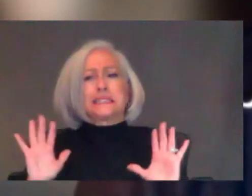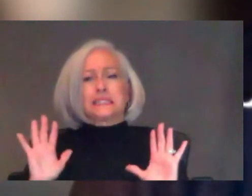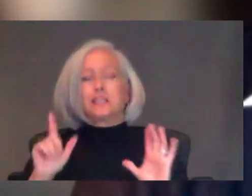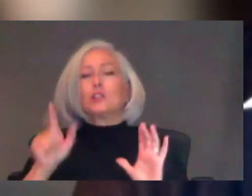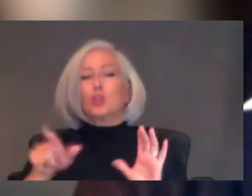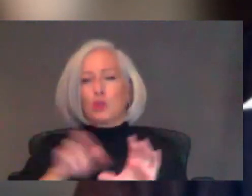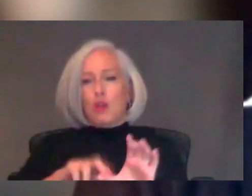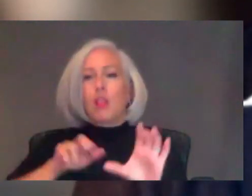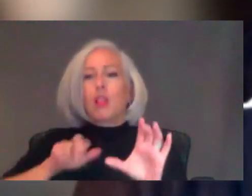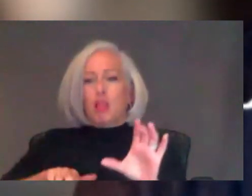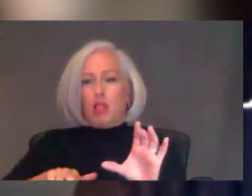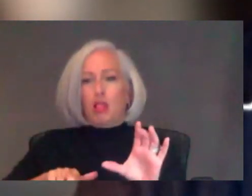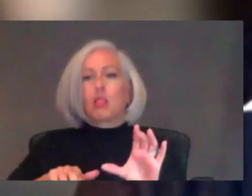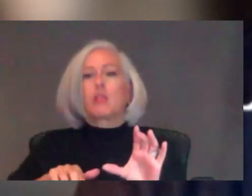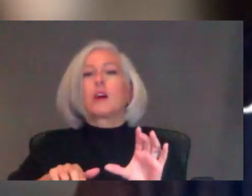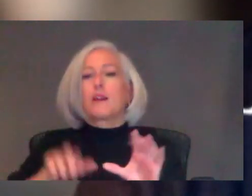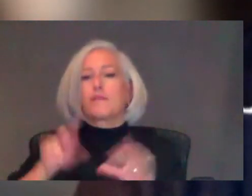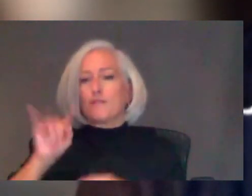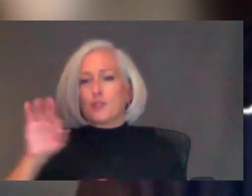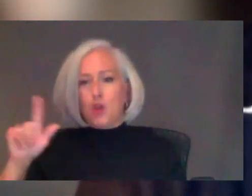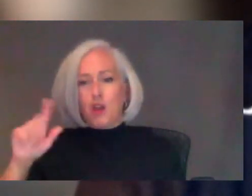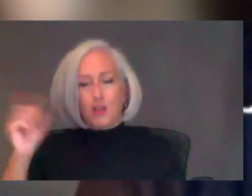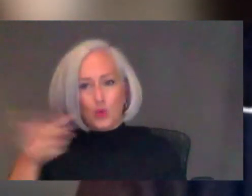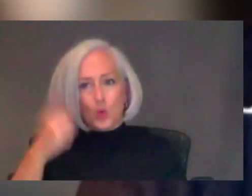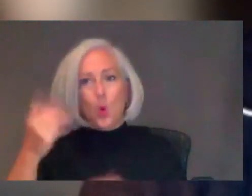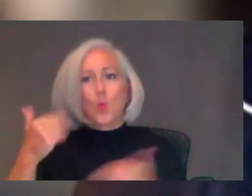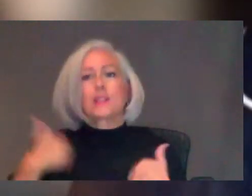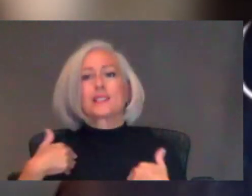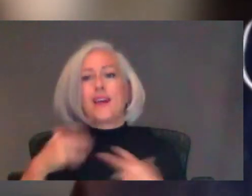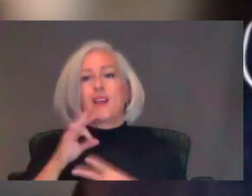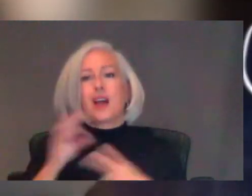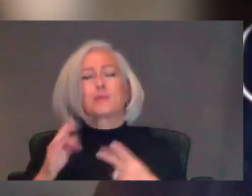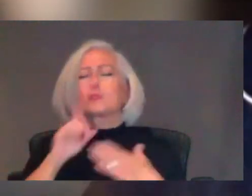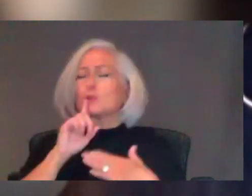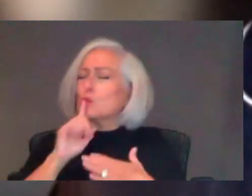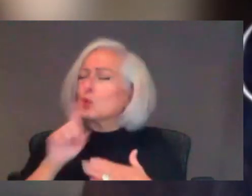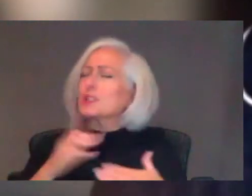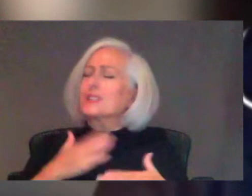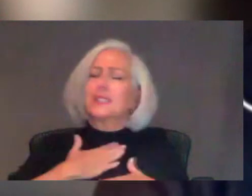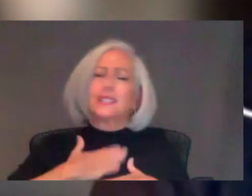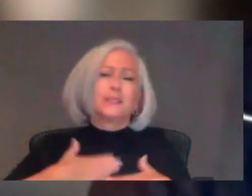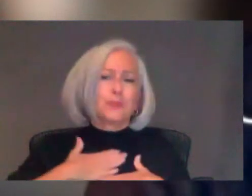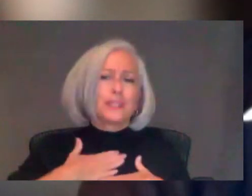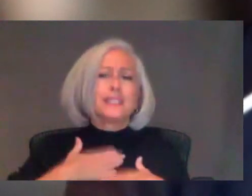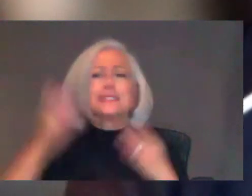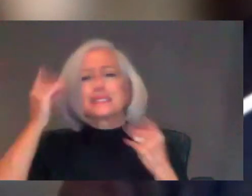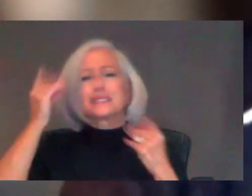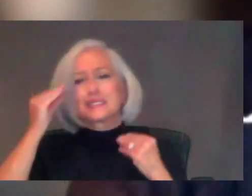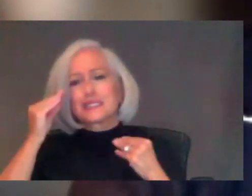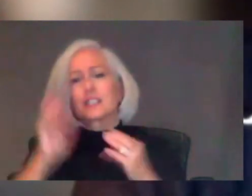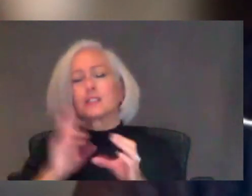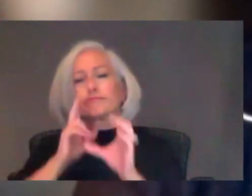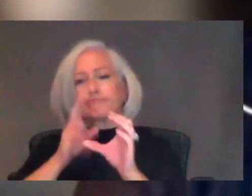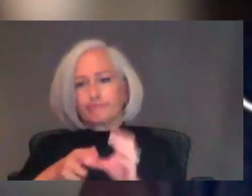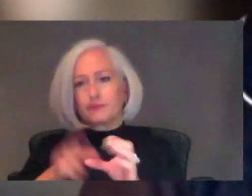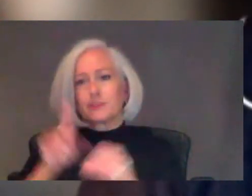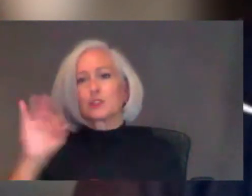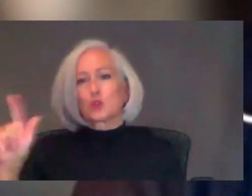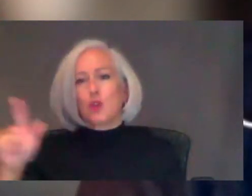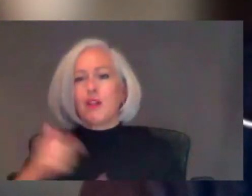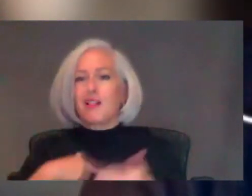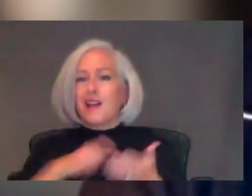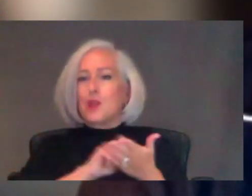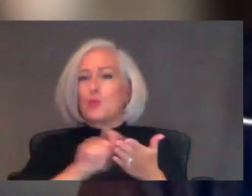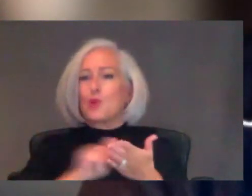have a cousin who's been on the vent for a month, and she's in her mid-30s. Not vaccinated. It is